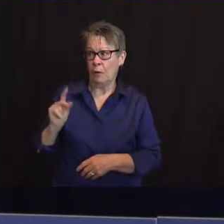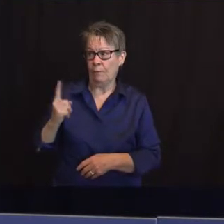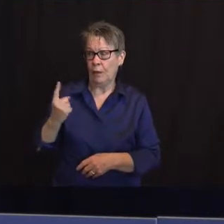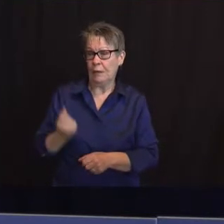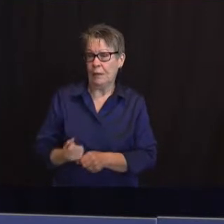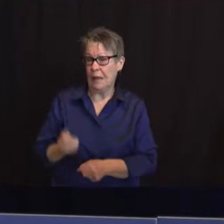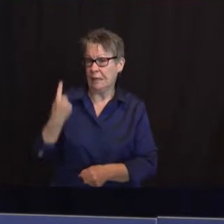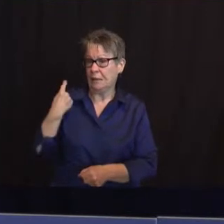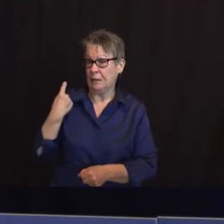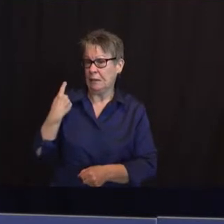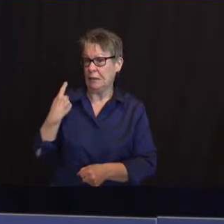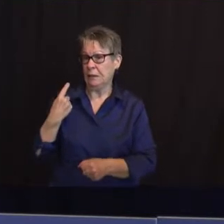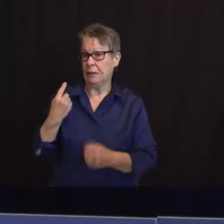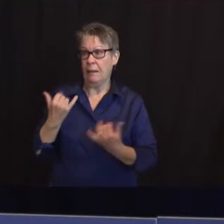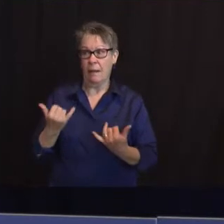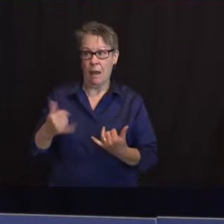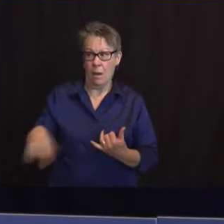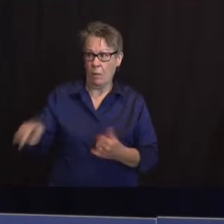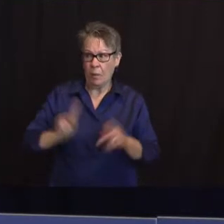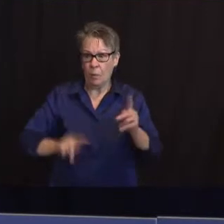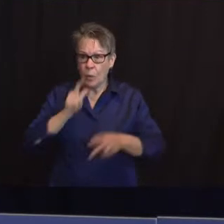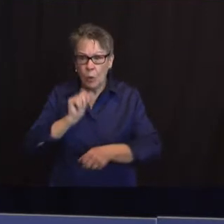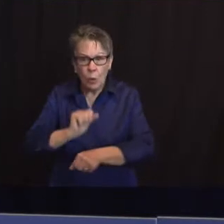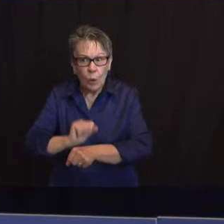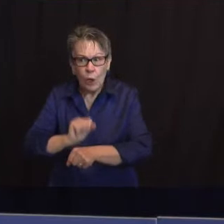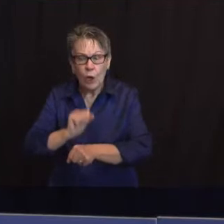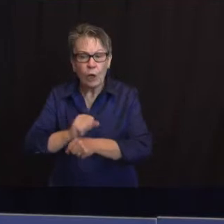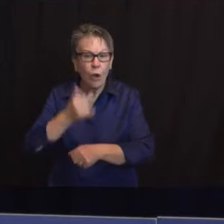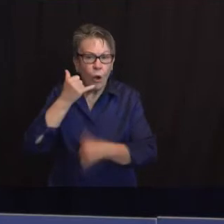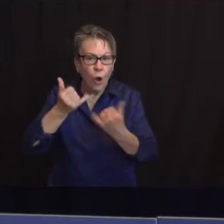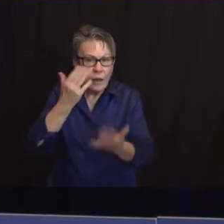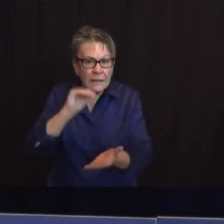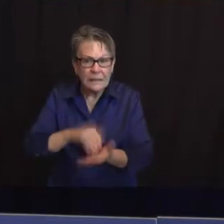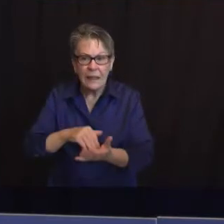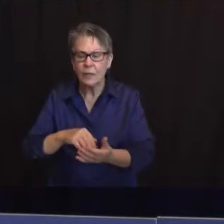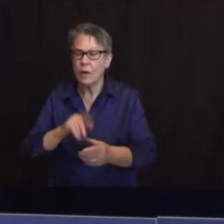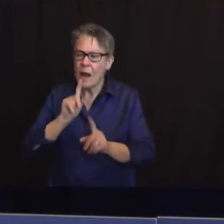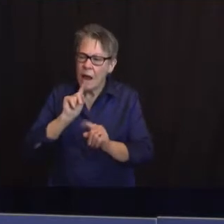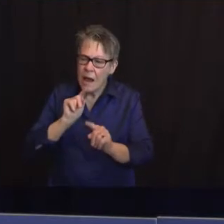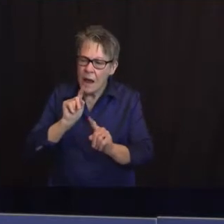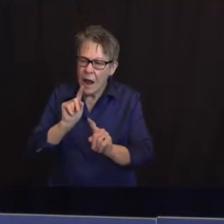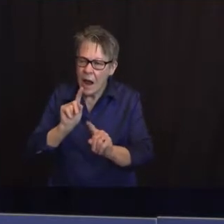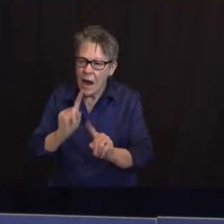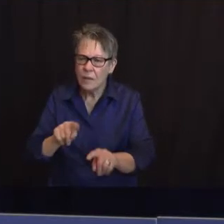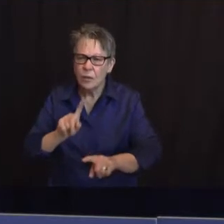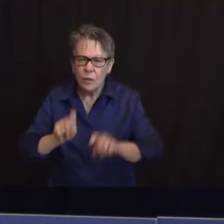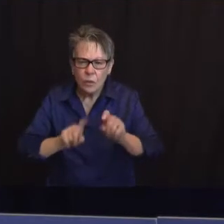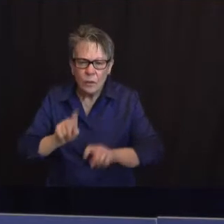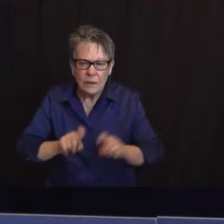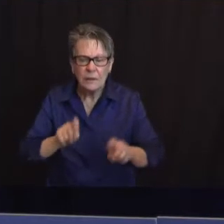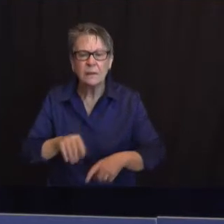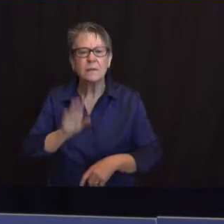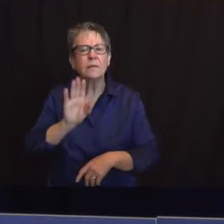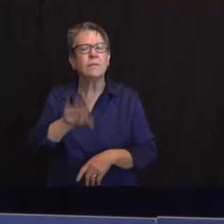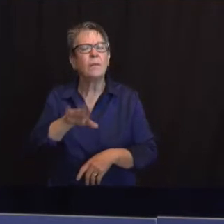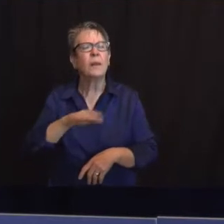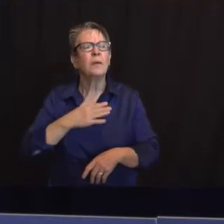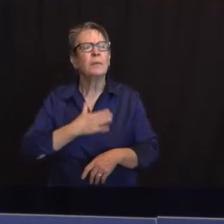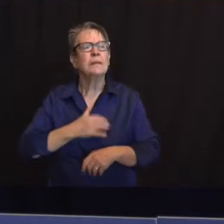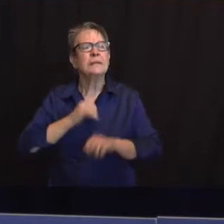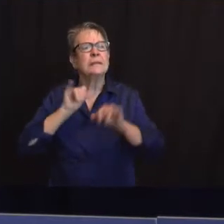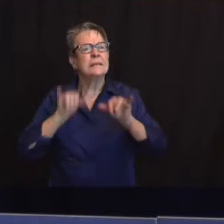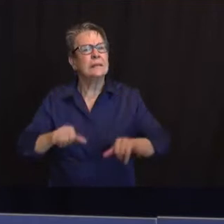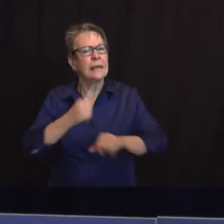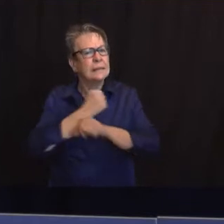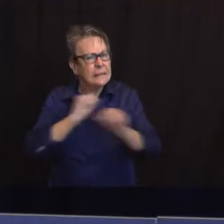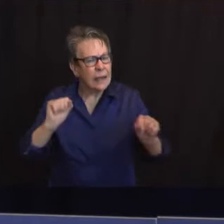New Jersey residents' questions. So stay safe, continue to mask up, socially distance, stay home when